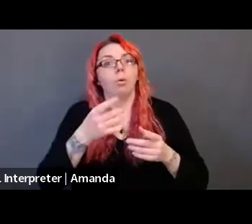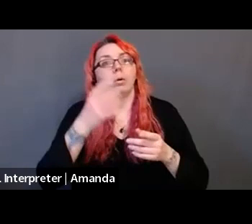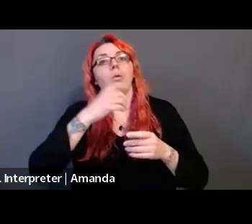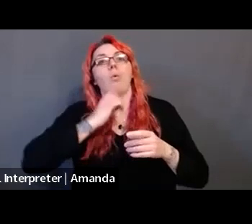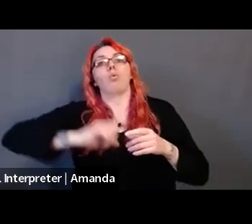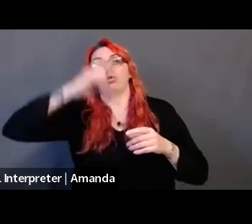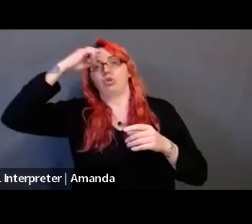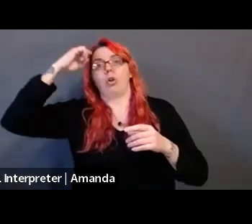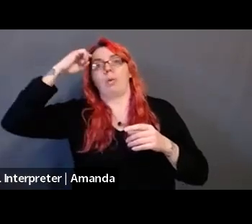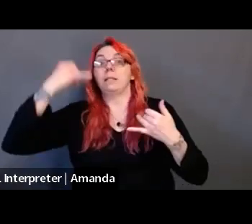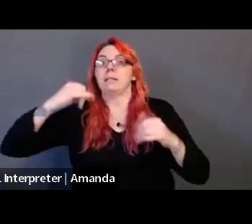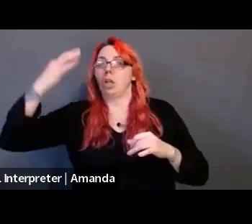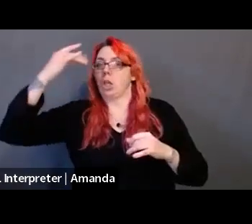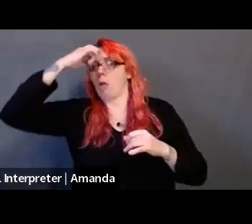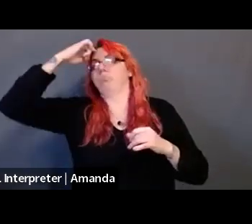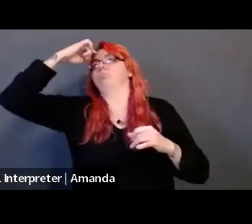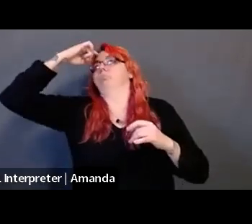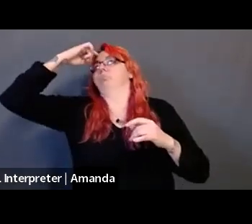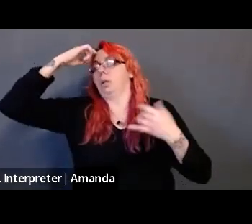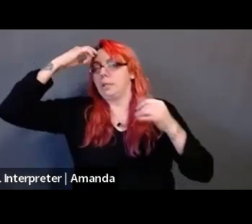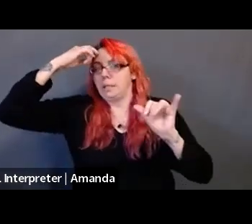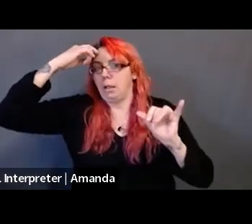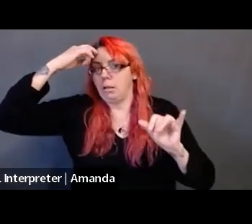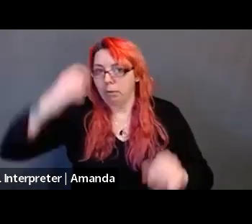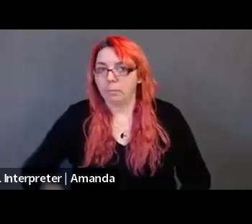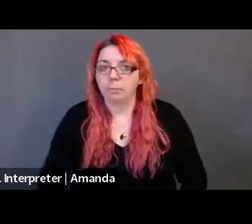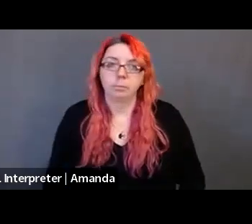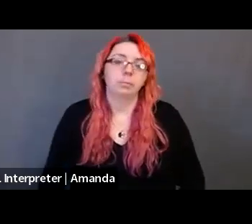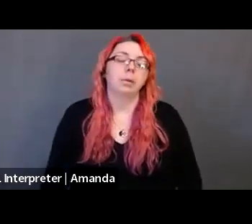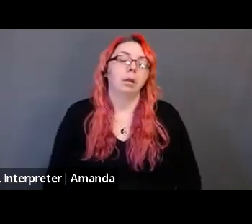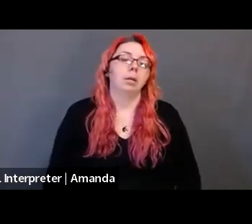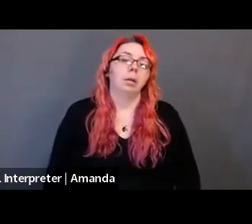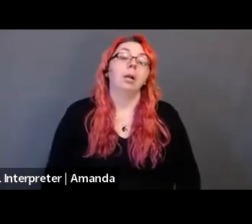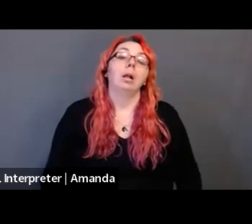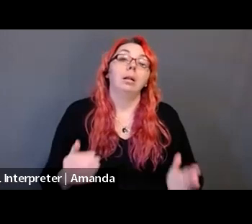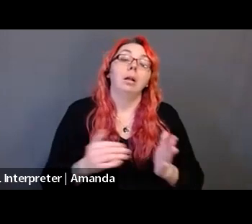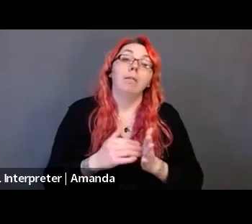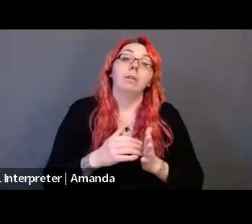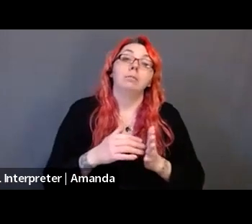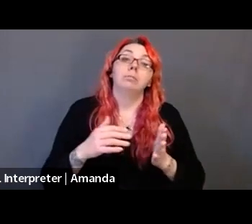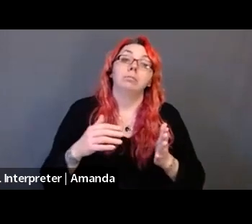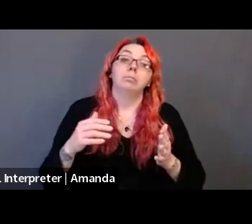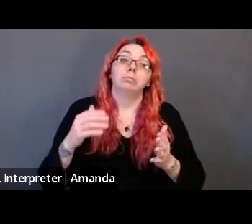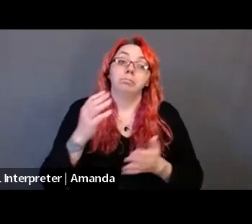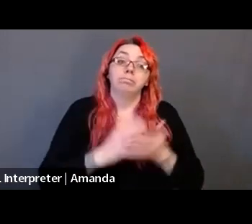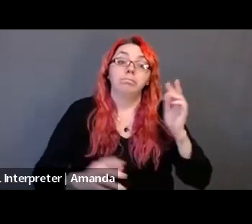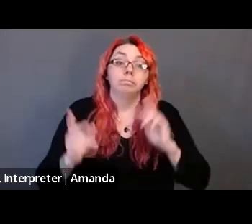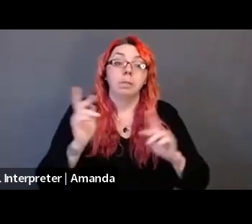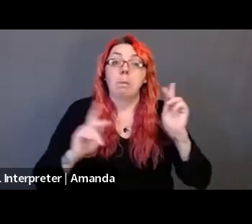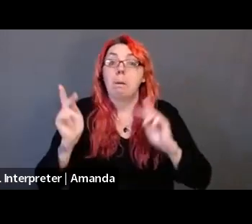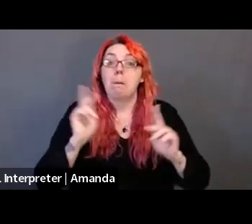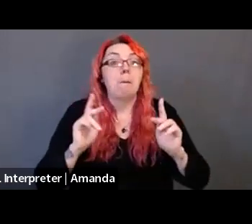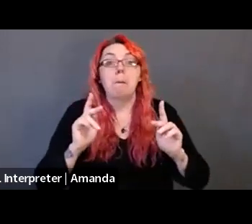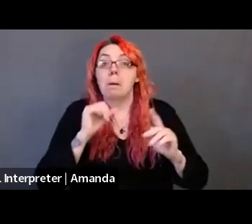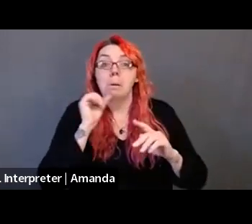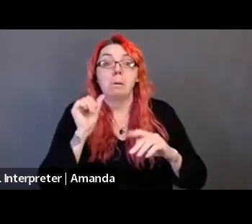we did a survey with equity members, they said that one of the reasons they often don't speak up, they don't call people in or out or give feedback, is their fear that it